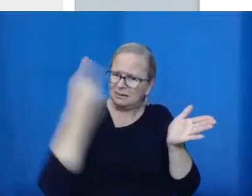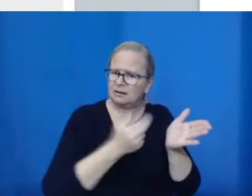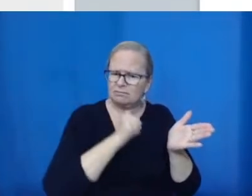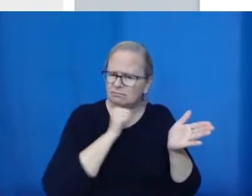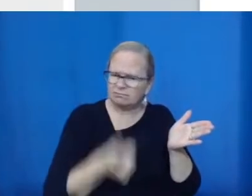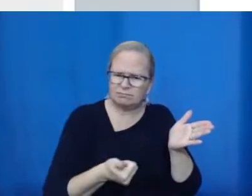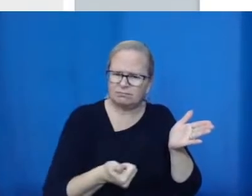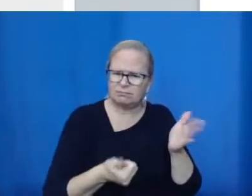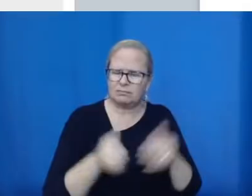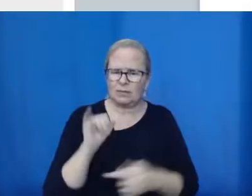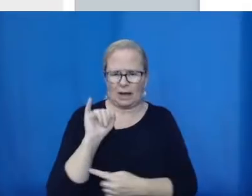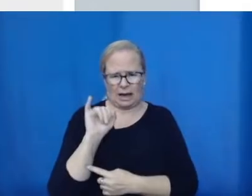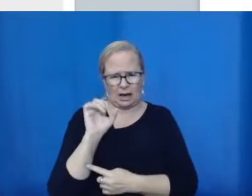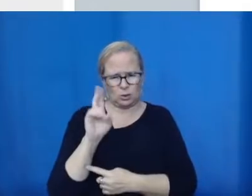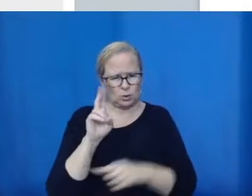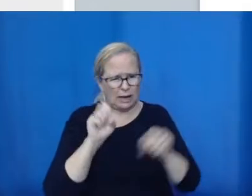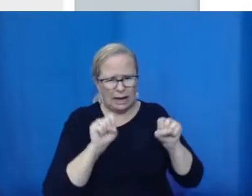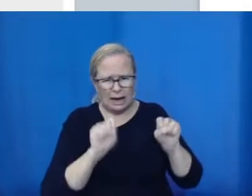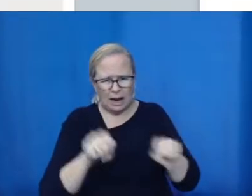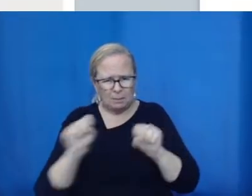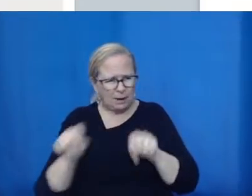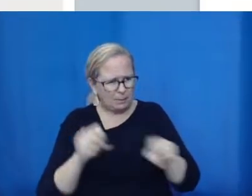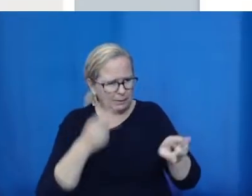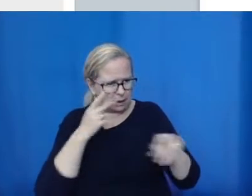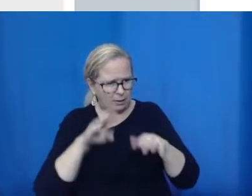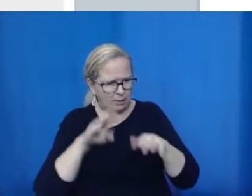to, and at the level of